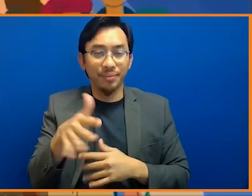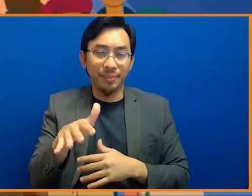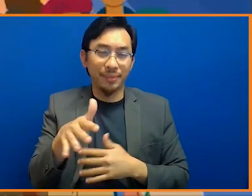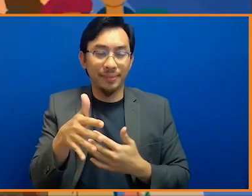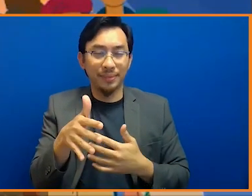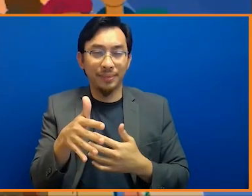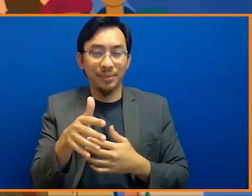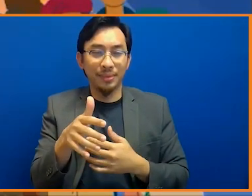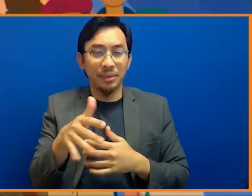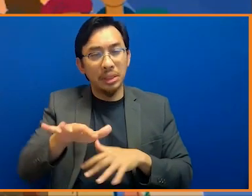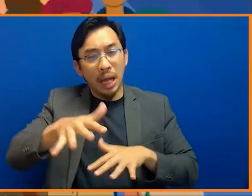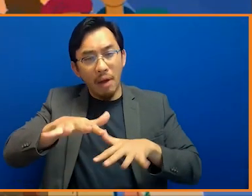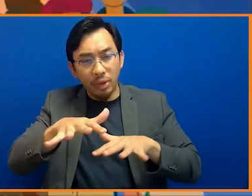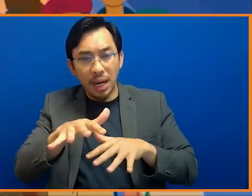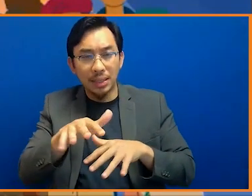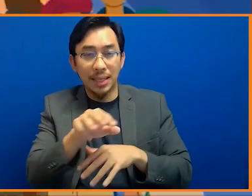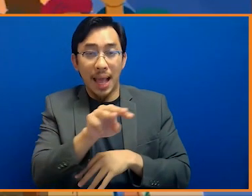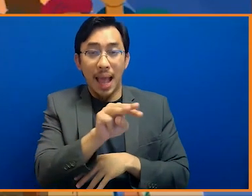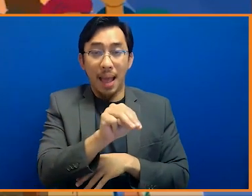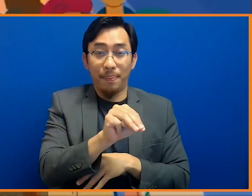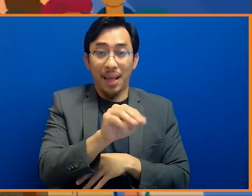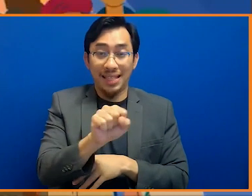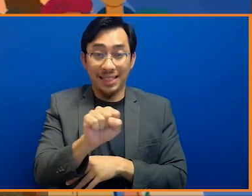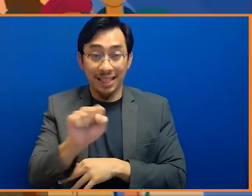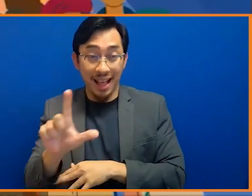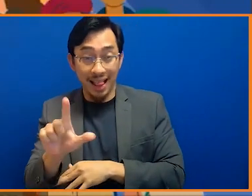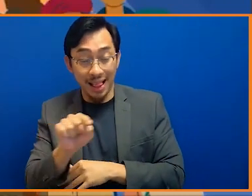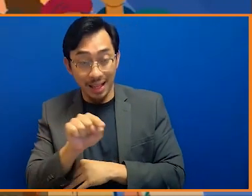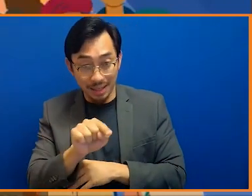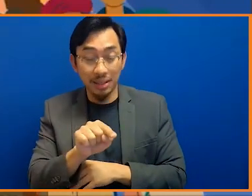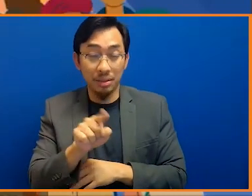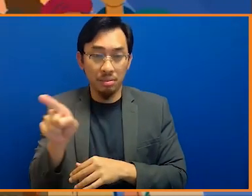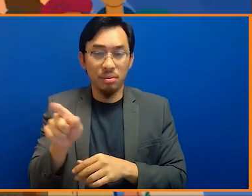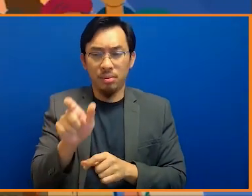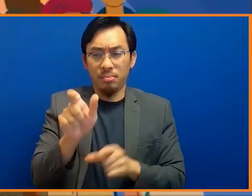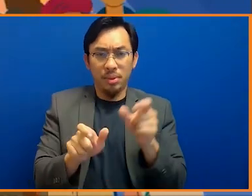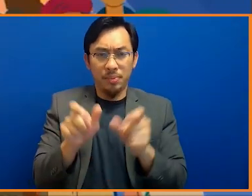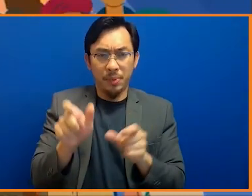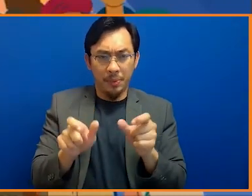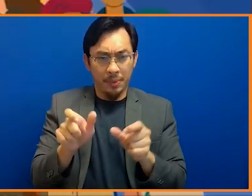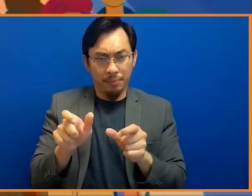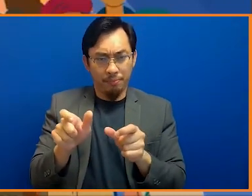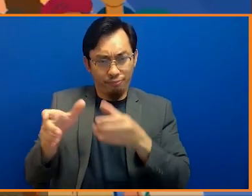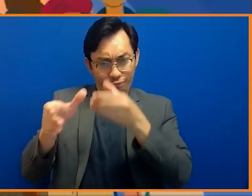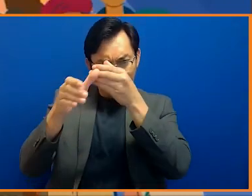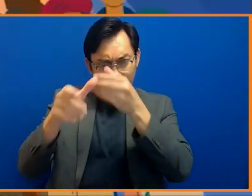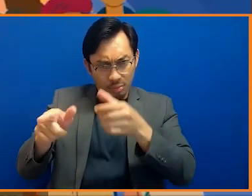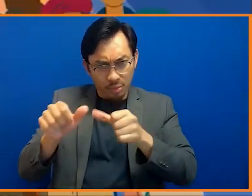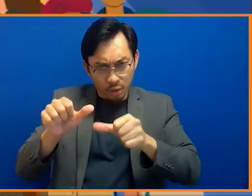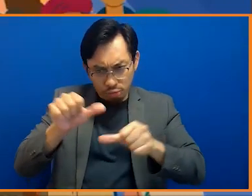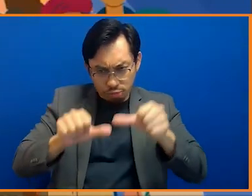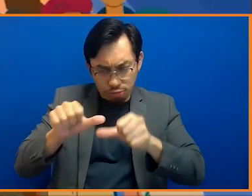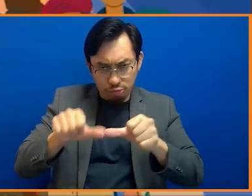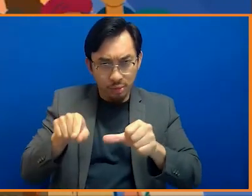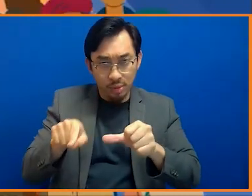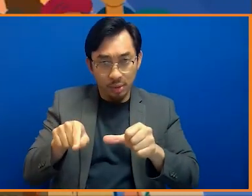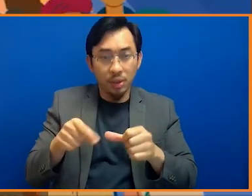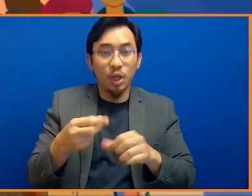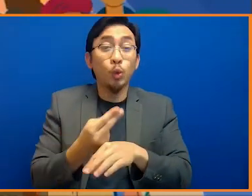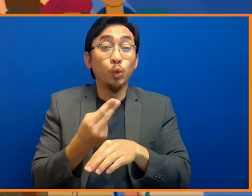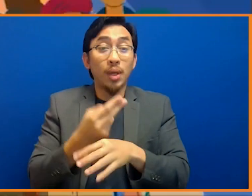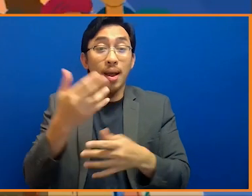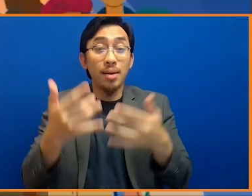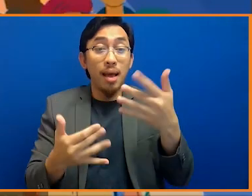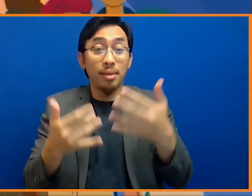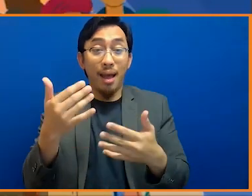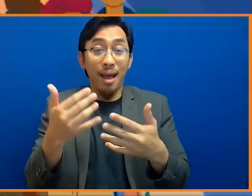can then have mean sea level. Normally, the scientists will take data at